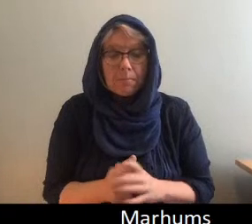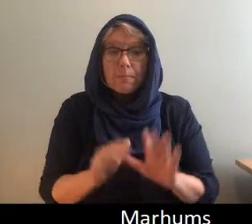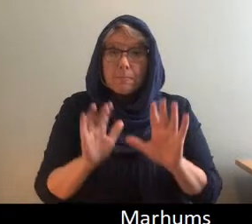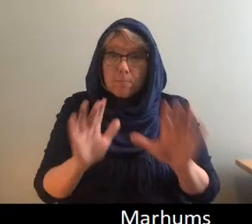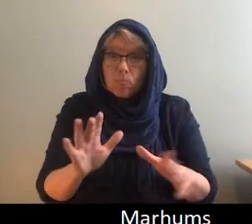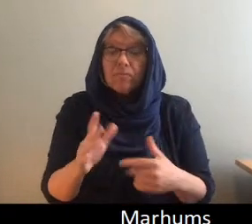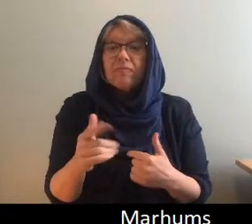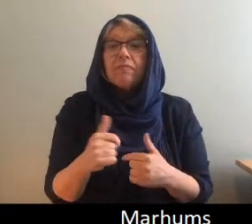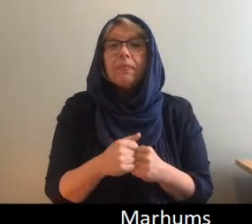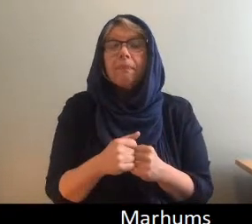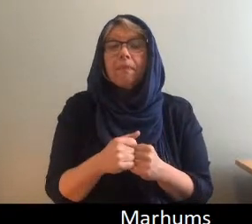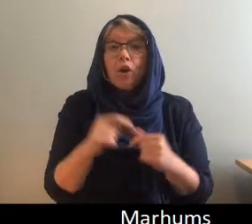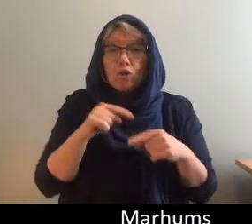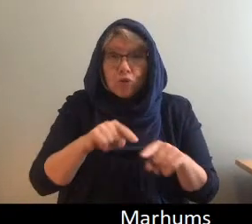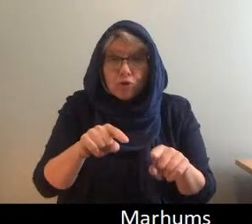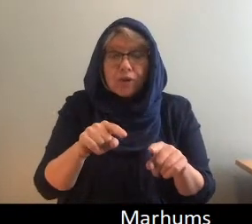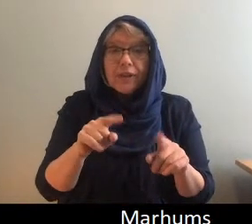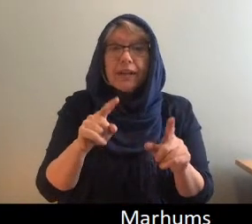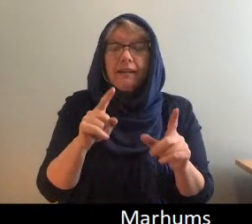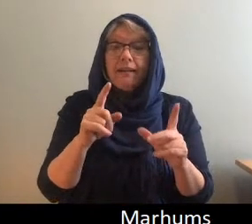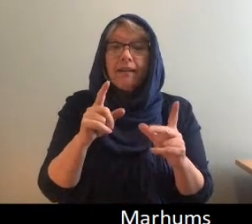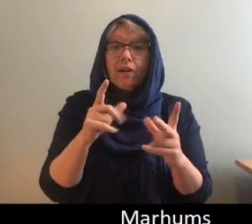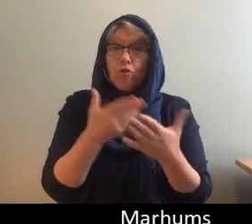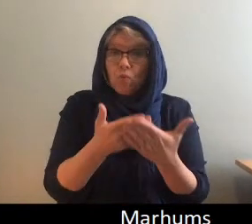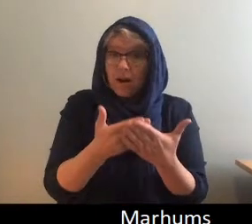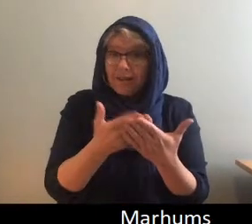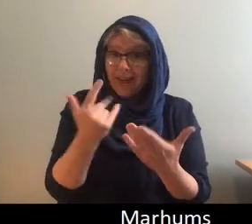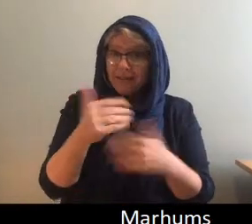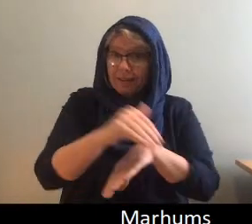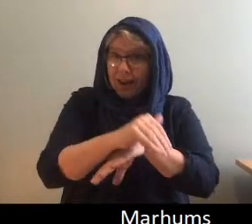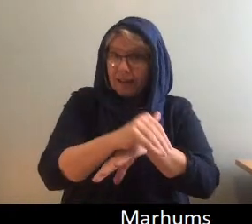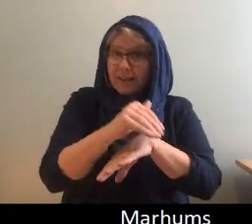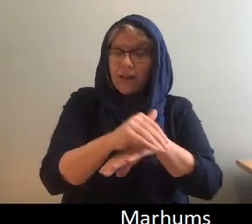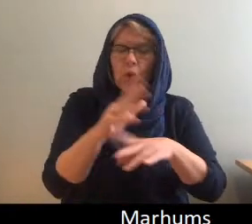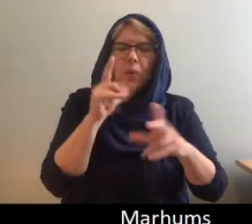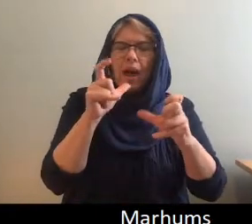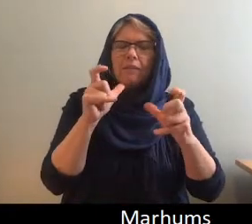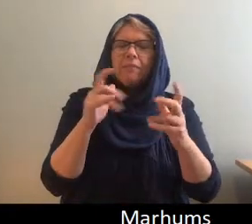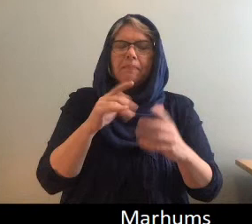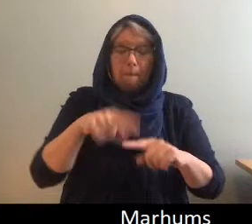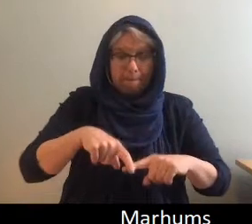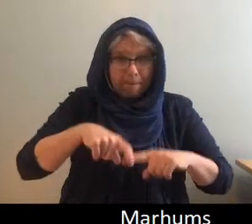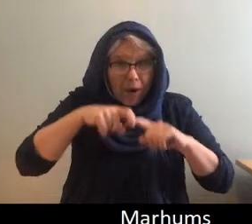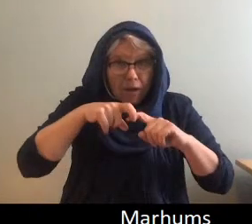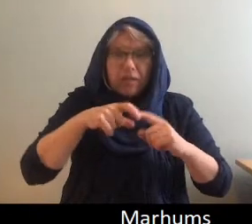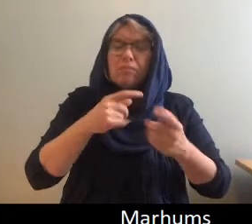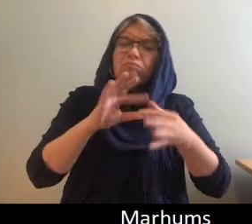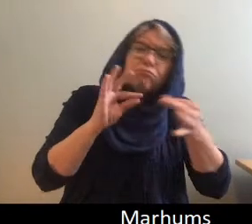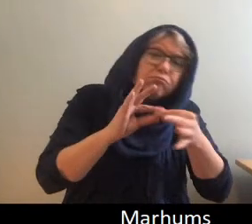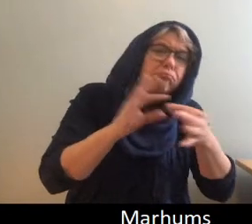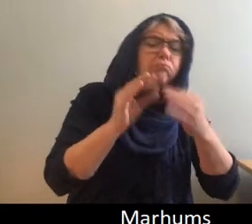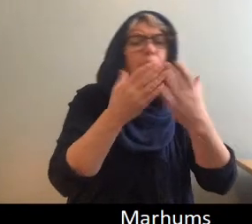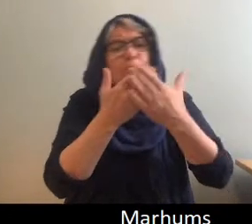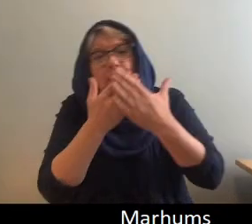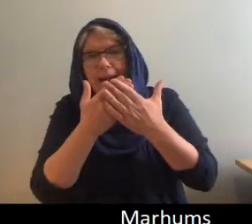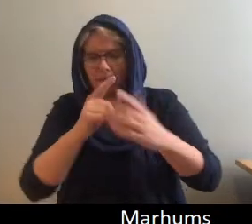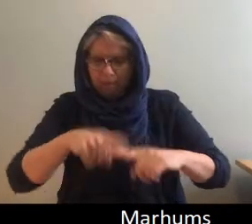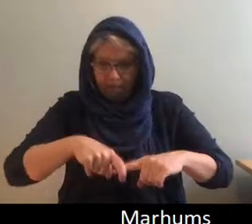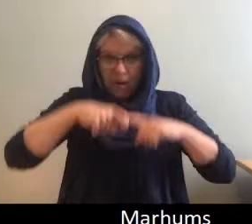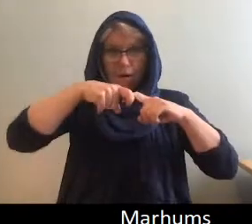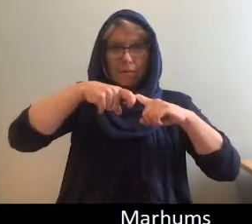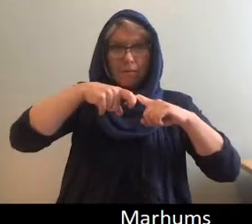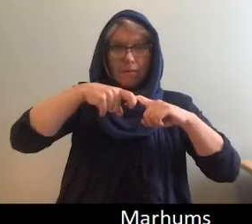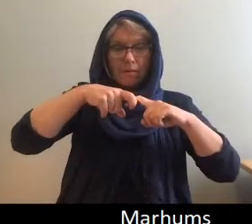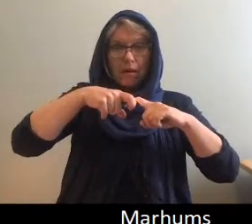to tell me, that tell the believers, that look at this last year that has passed. Look at this last year that has passed. See